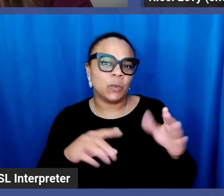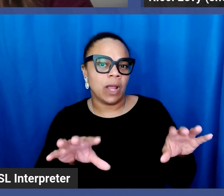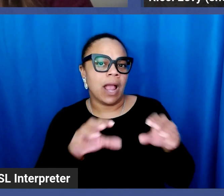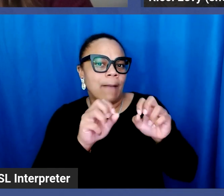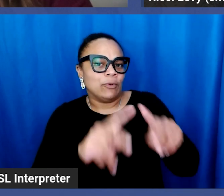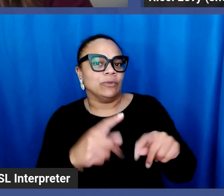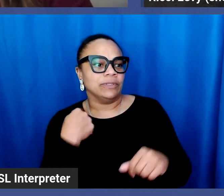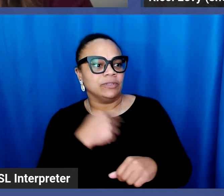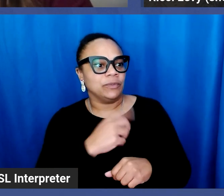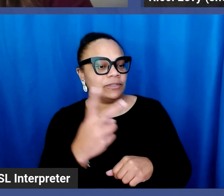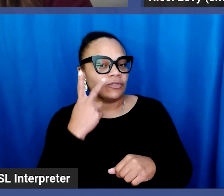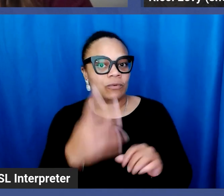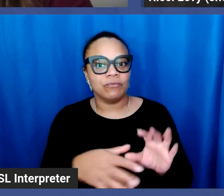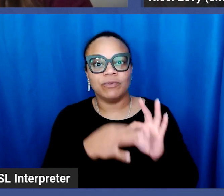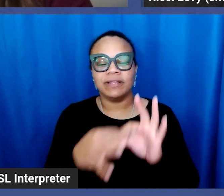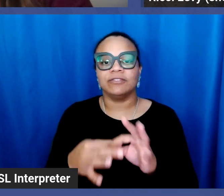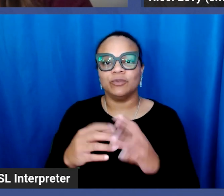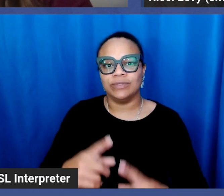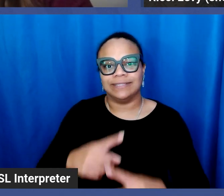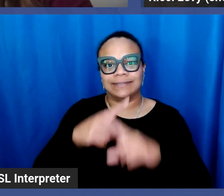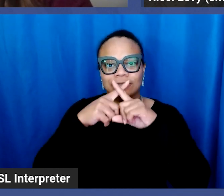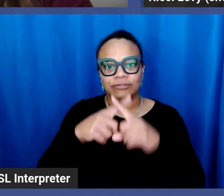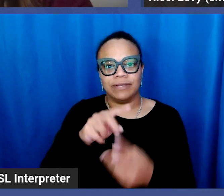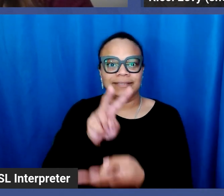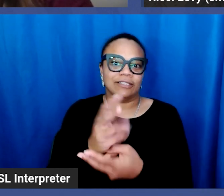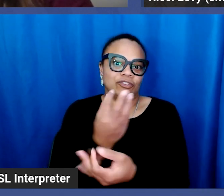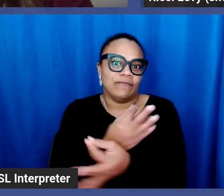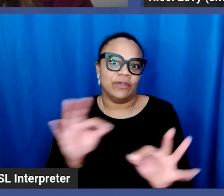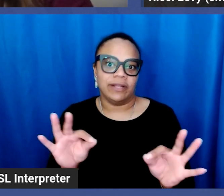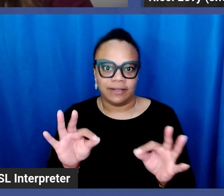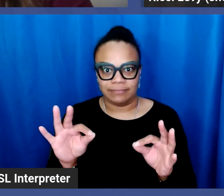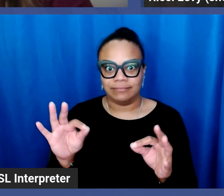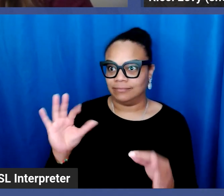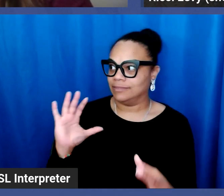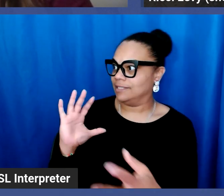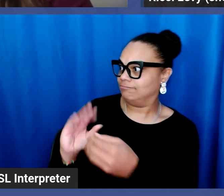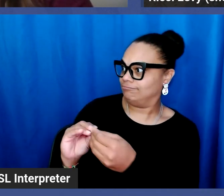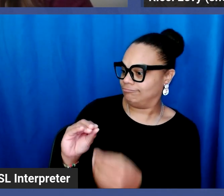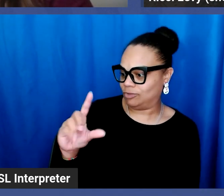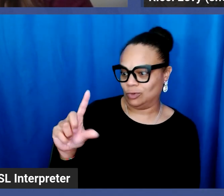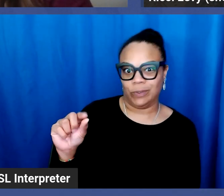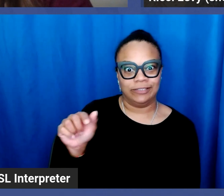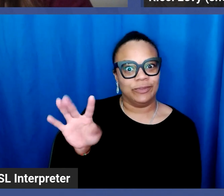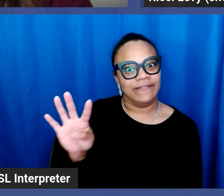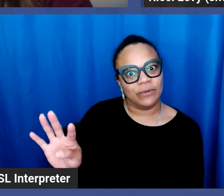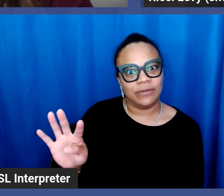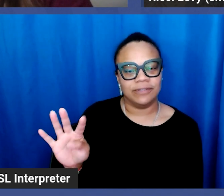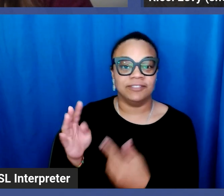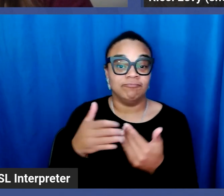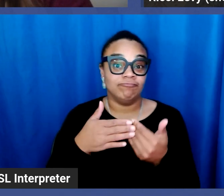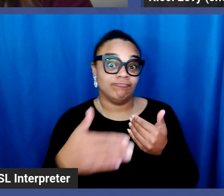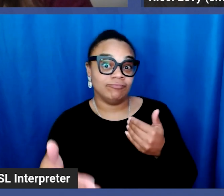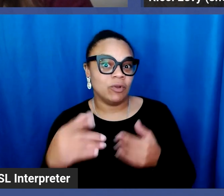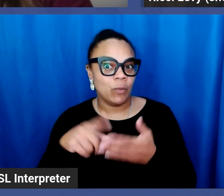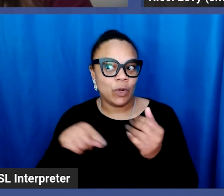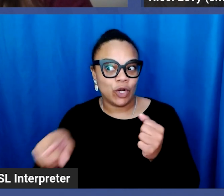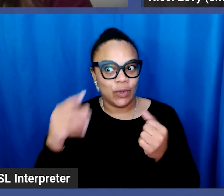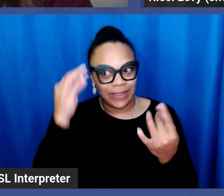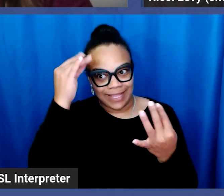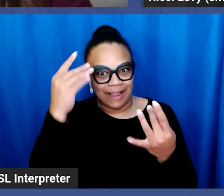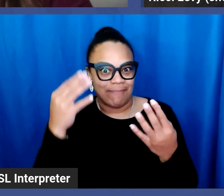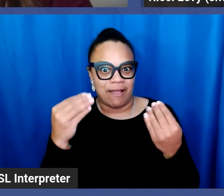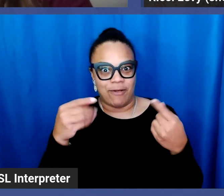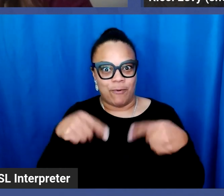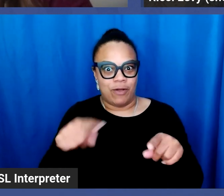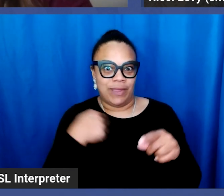to the censorship of sexual freedom in 2024? What are you thinking about as we prepare to conclude the